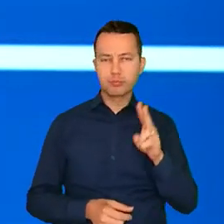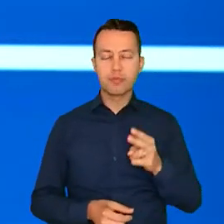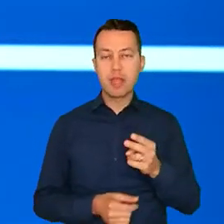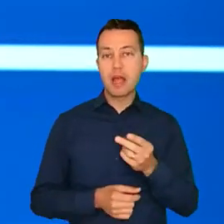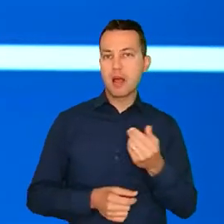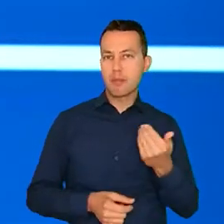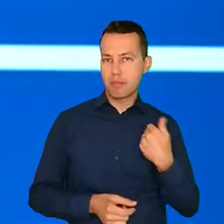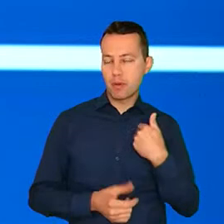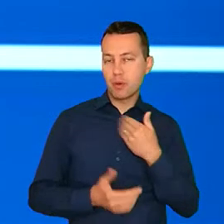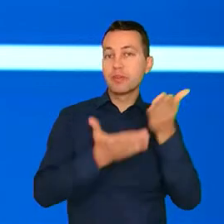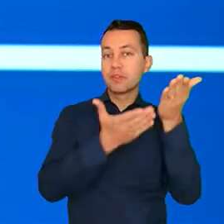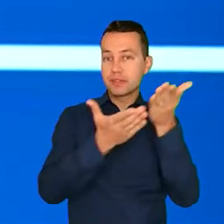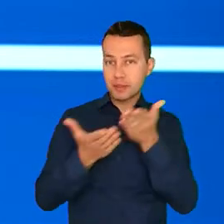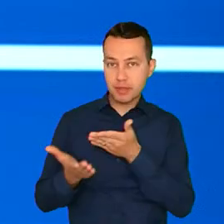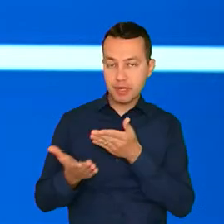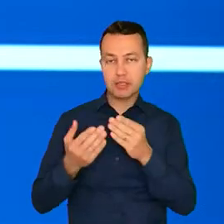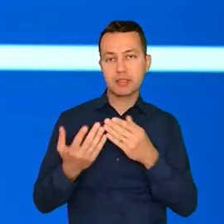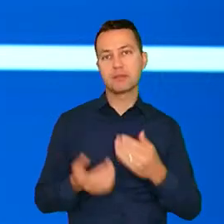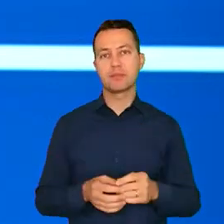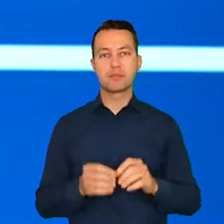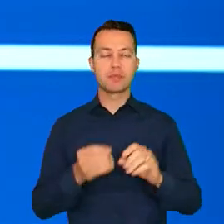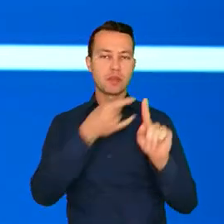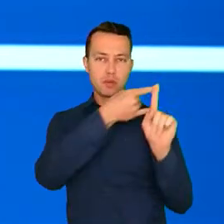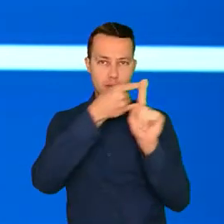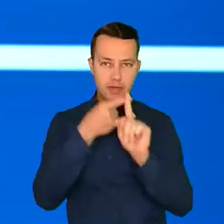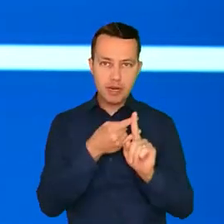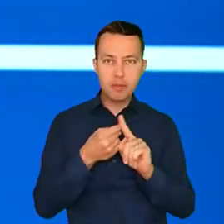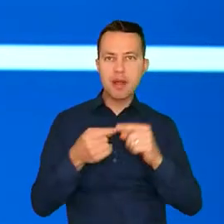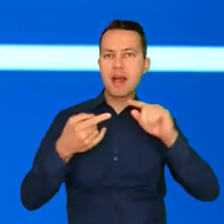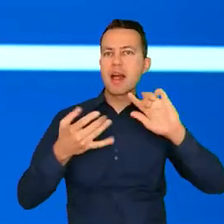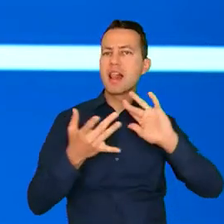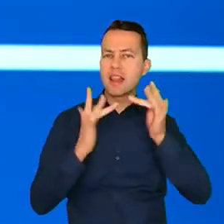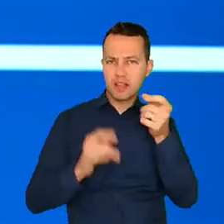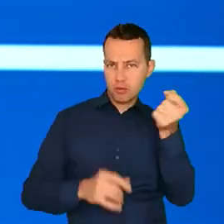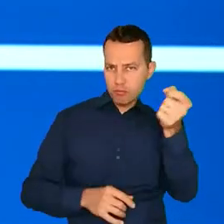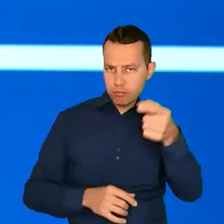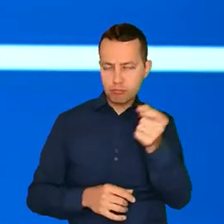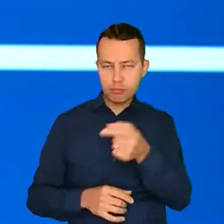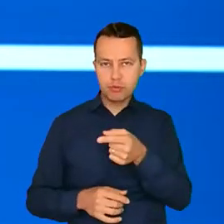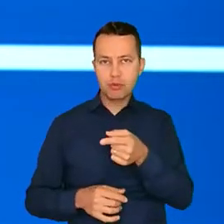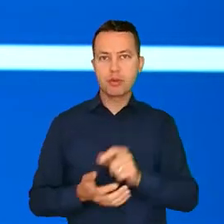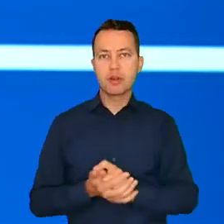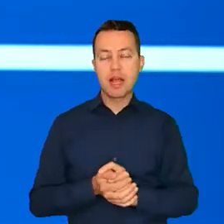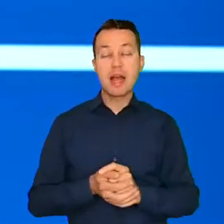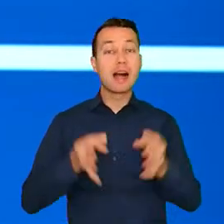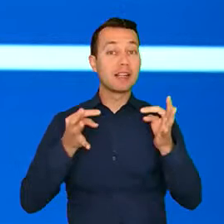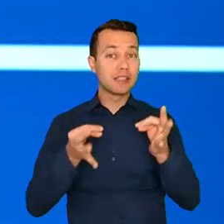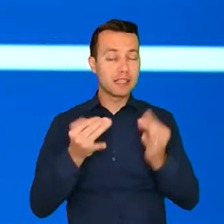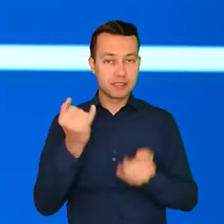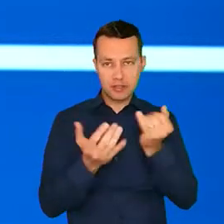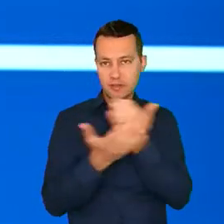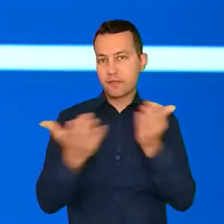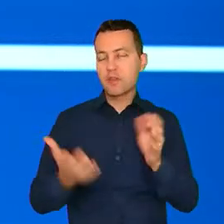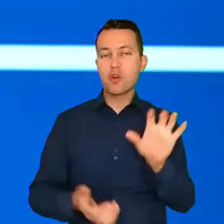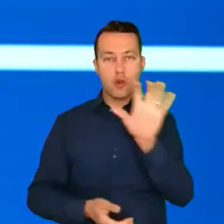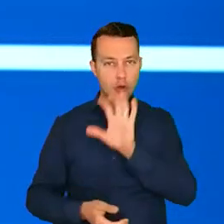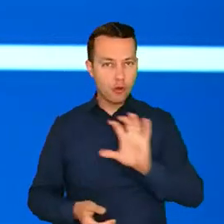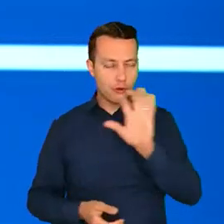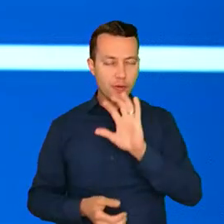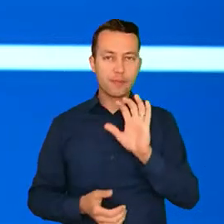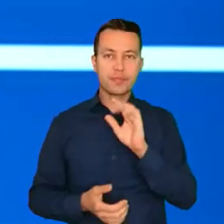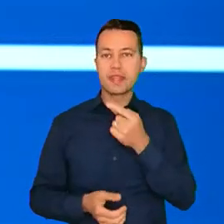you the invitations to this webinar, we were sending you two links. But right